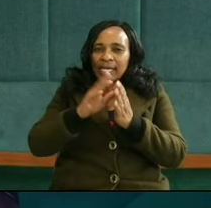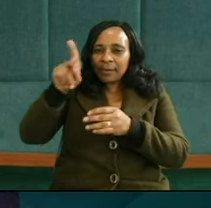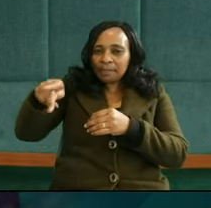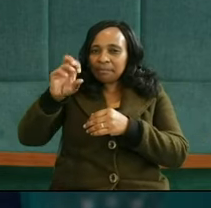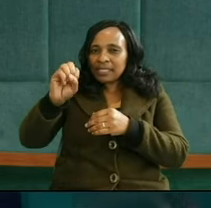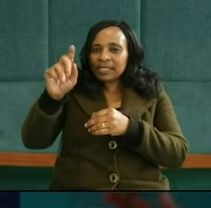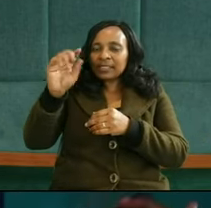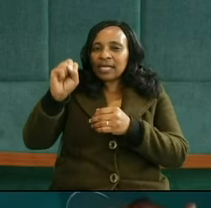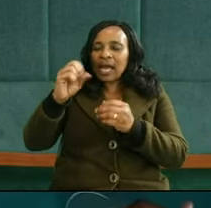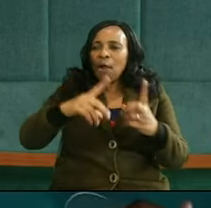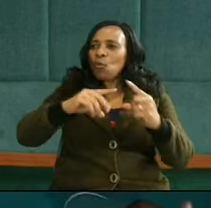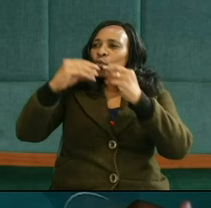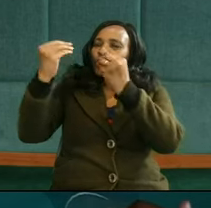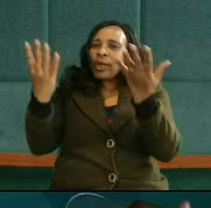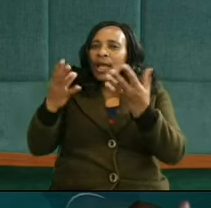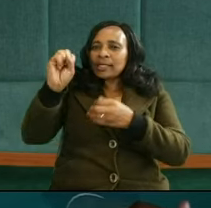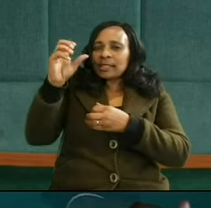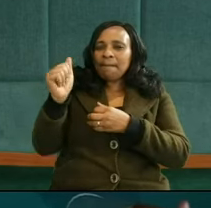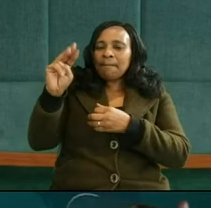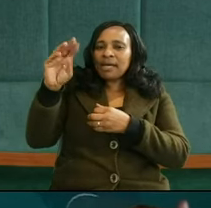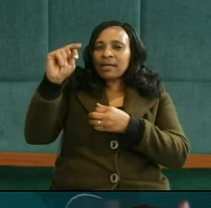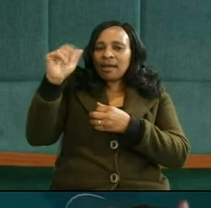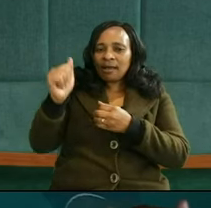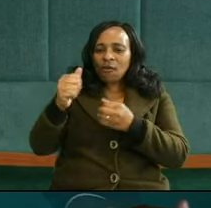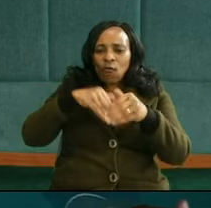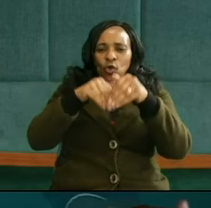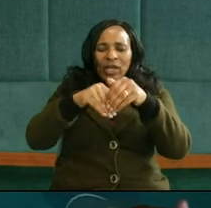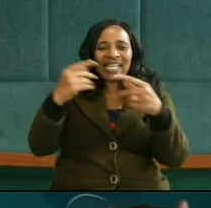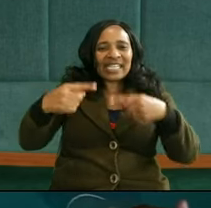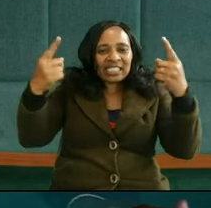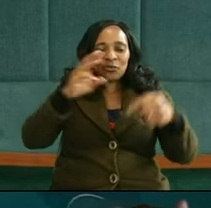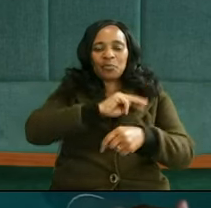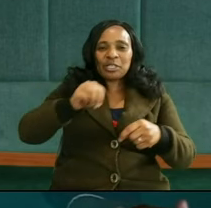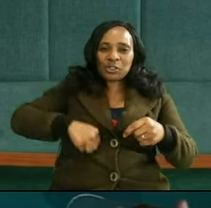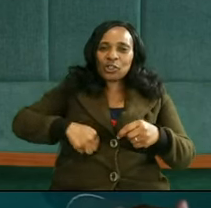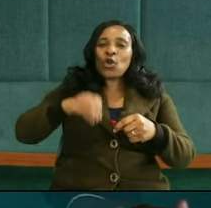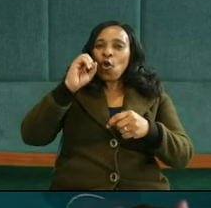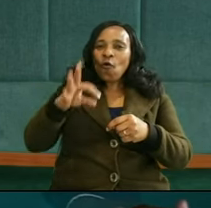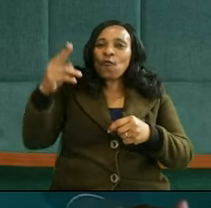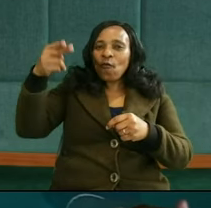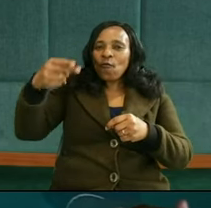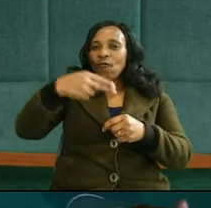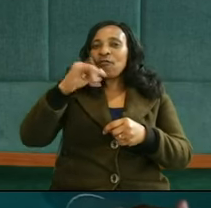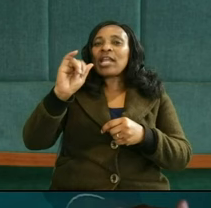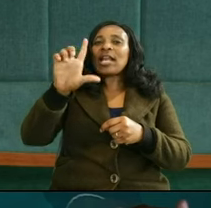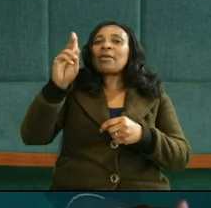Peter and John ascended to Samaria, following a successful mission of Philip in this particular